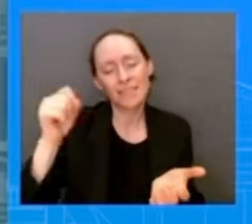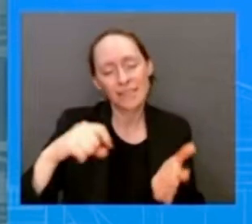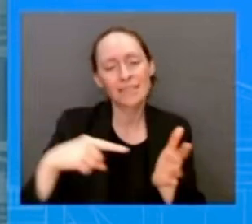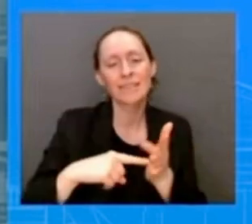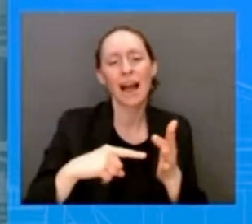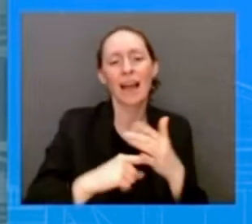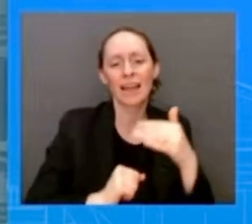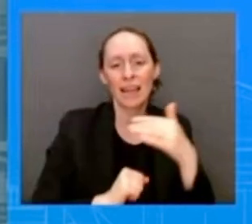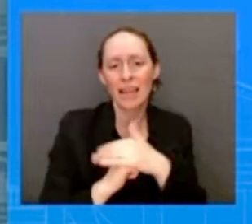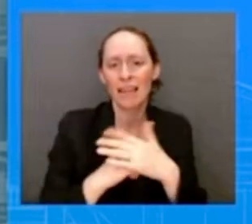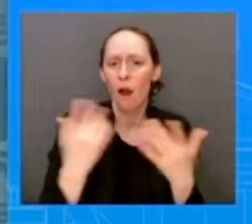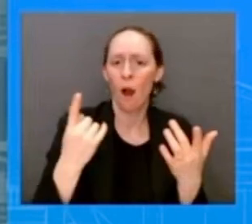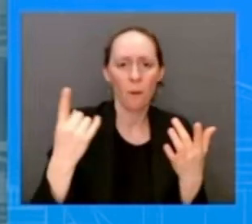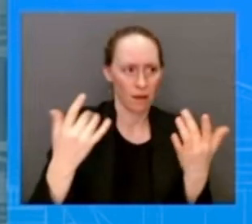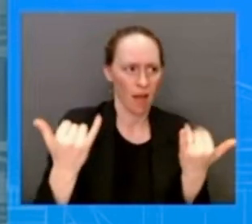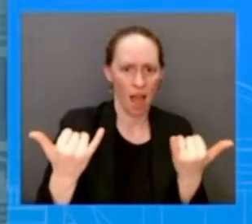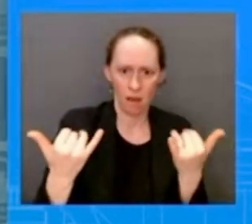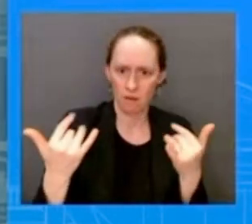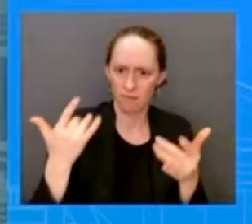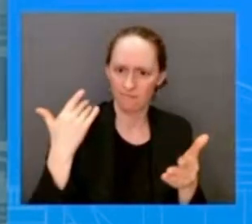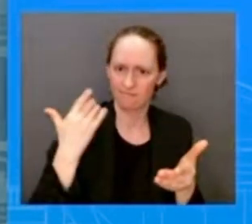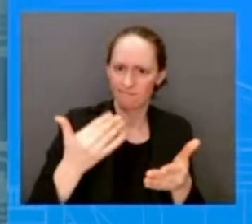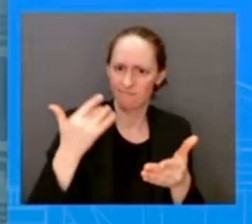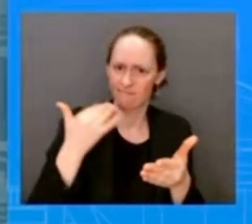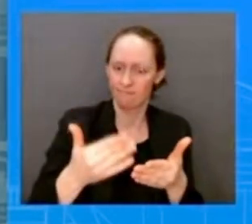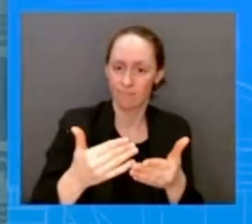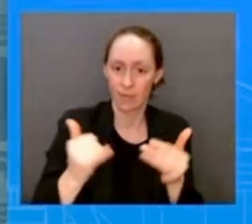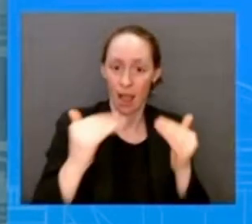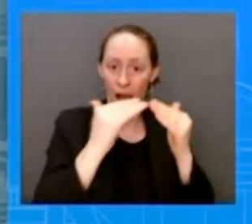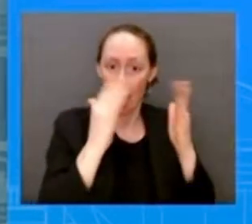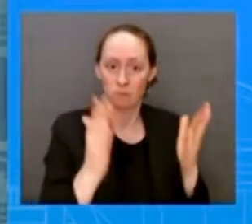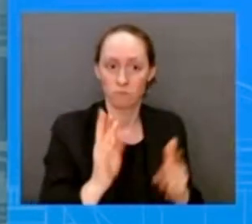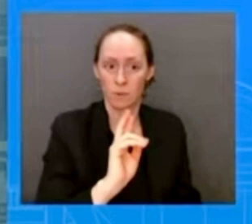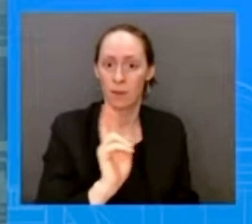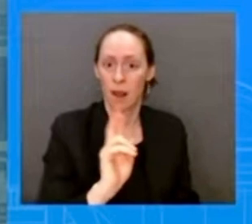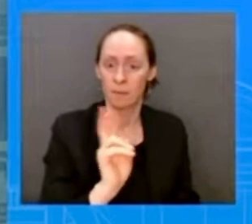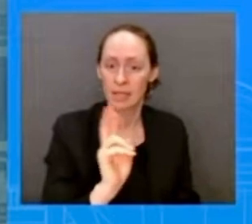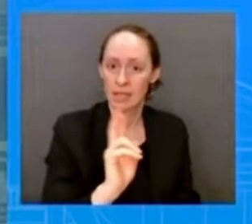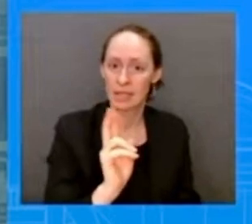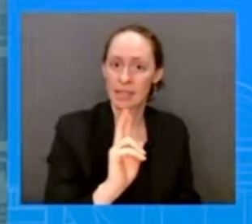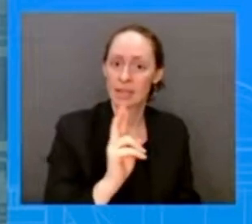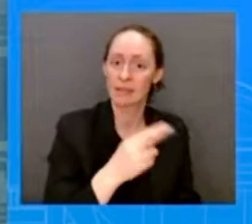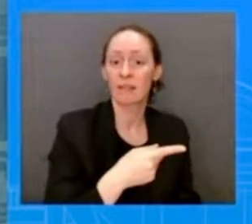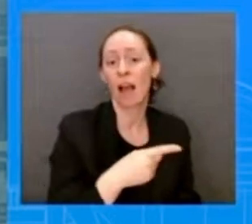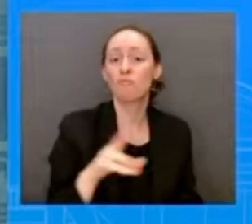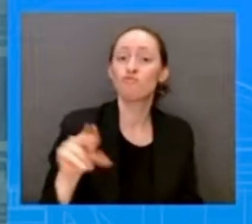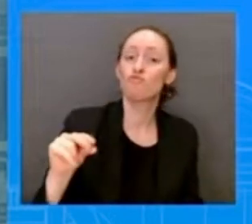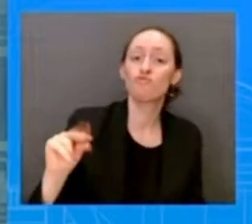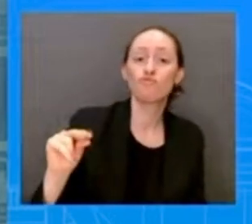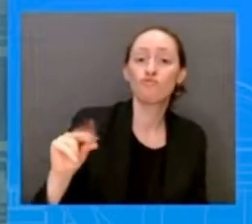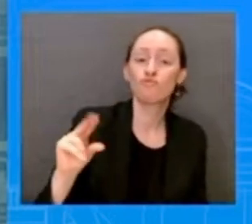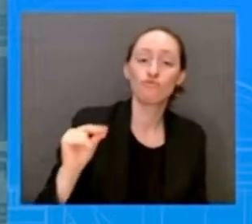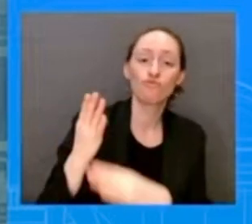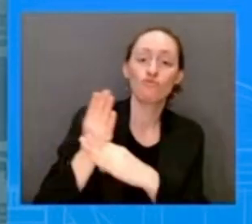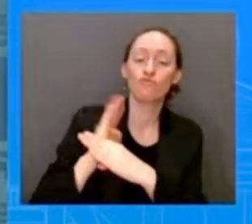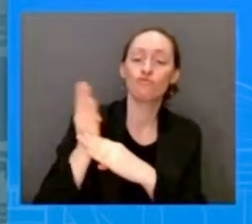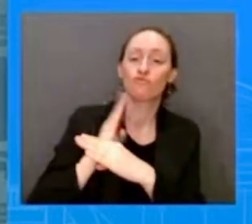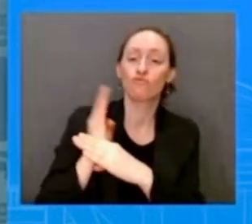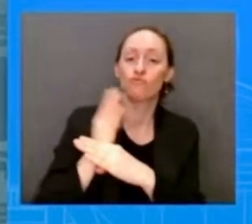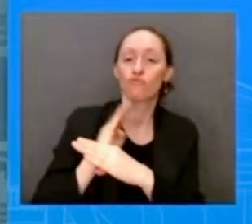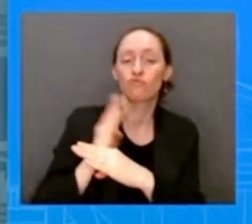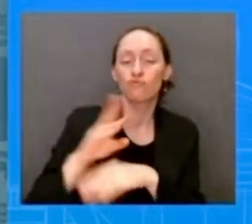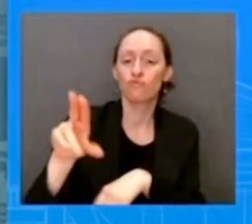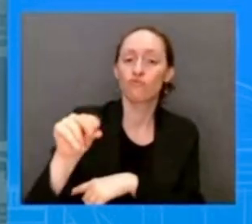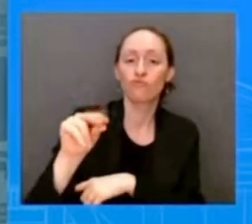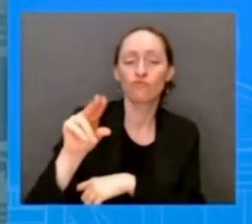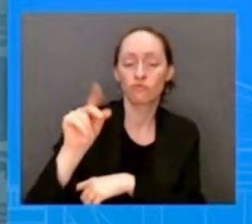seeing House Republicans are trying to hold our economy hostage. And we've been very clear, we're not going to negotiate on the debt ceiling because this is